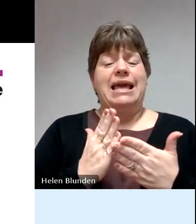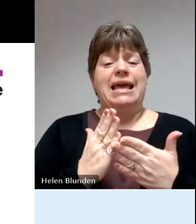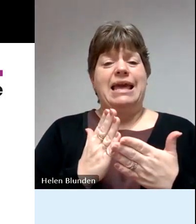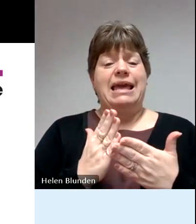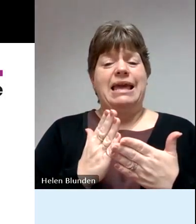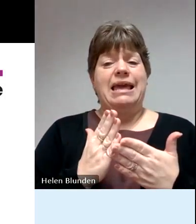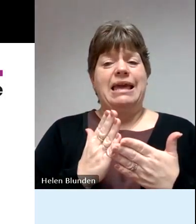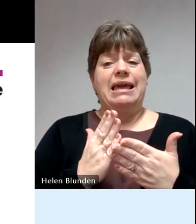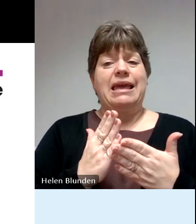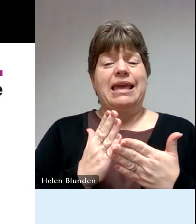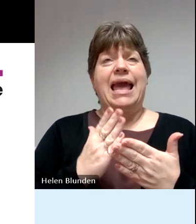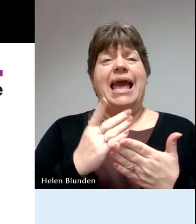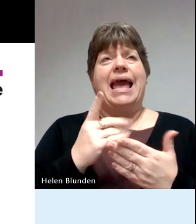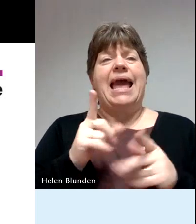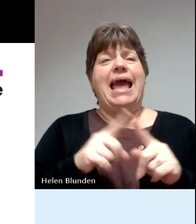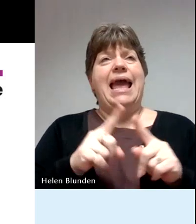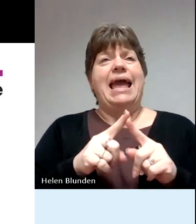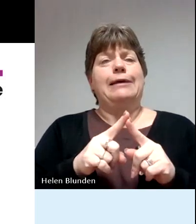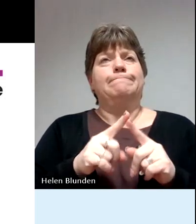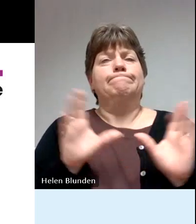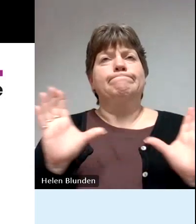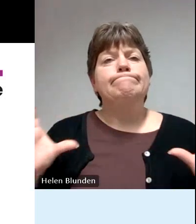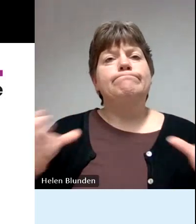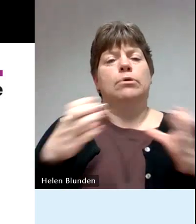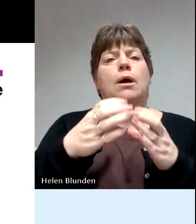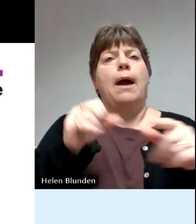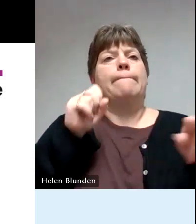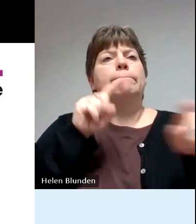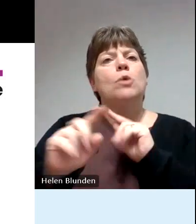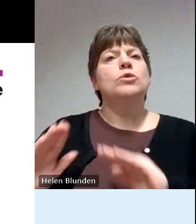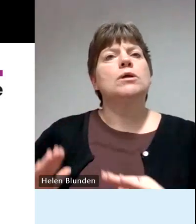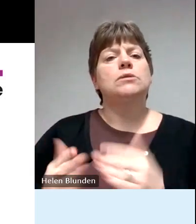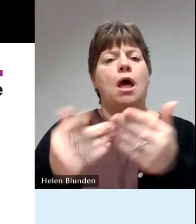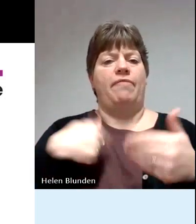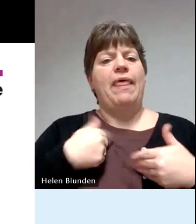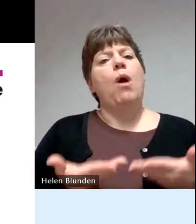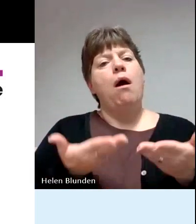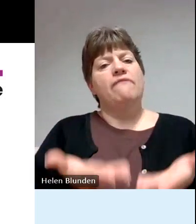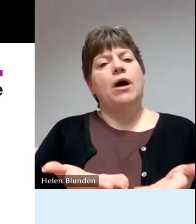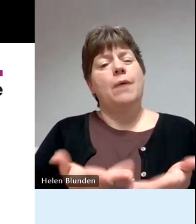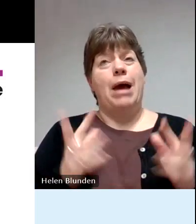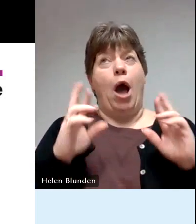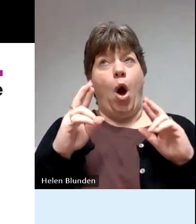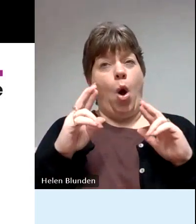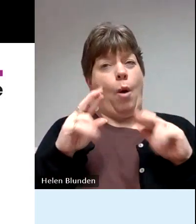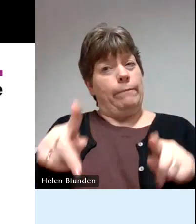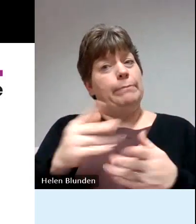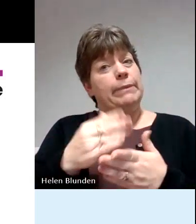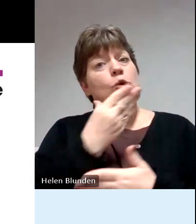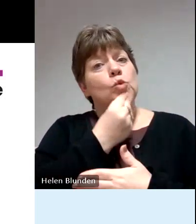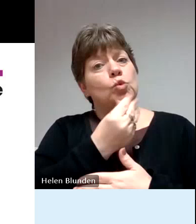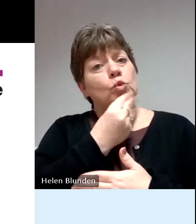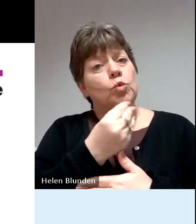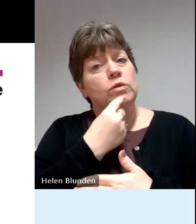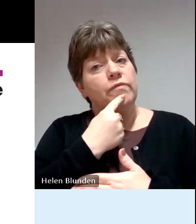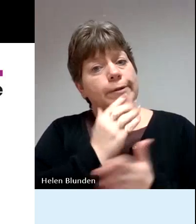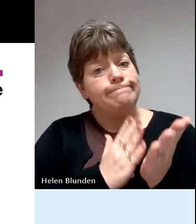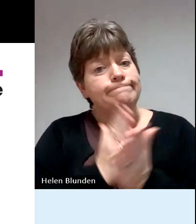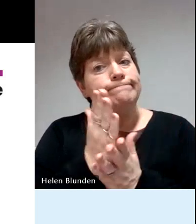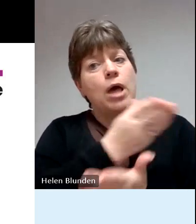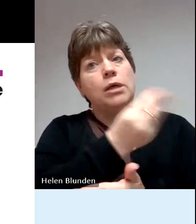and catches most services that we offer. But I hope that's been a useful fly through some